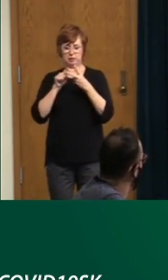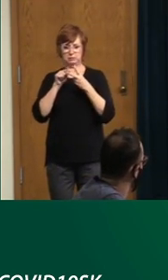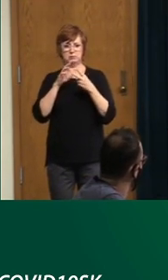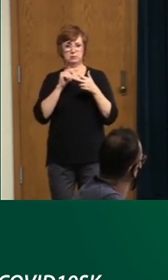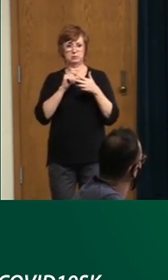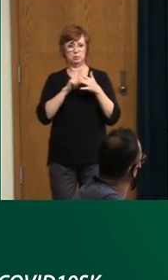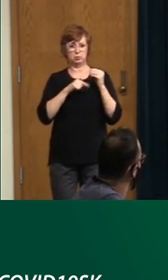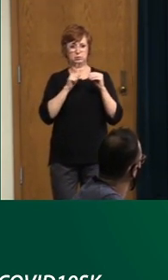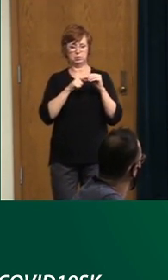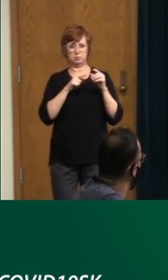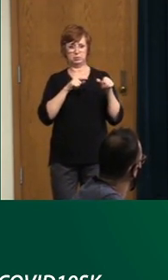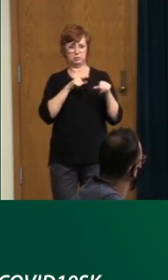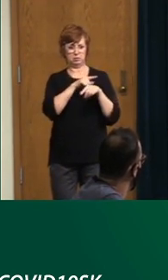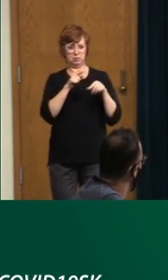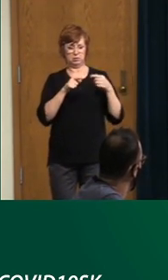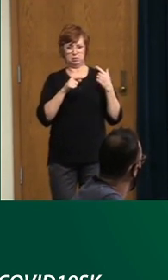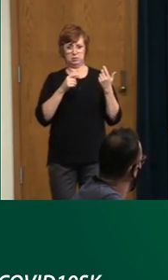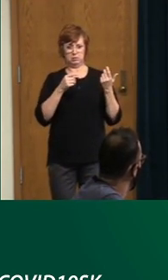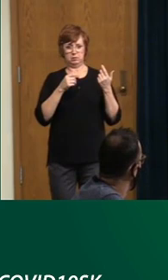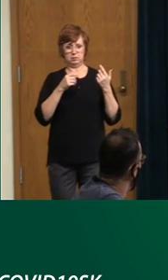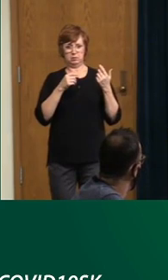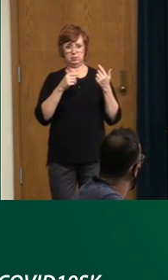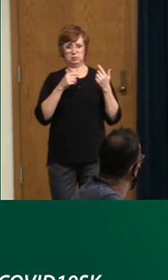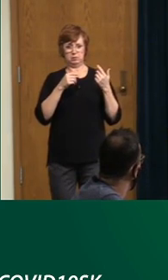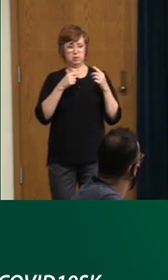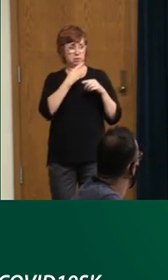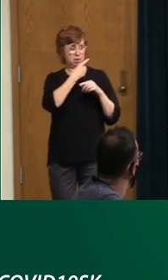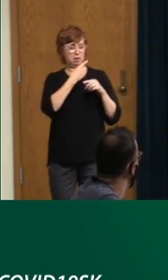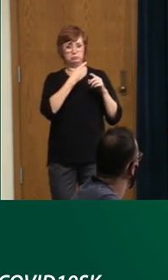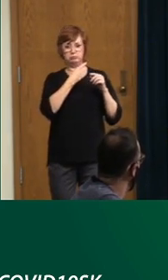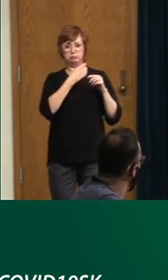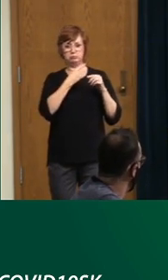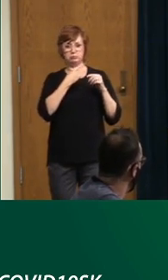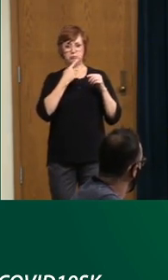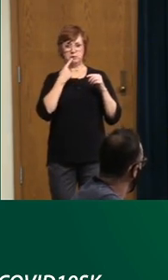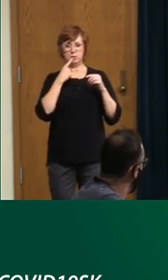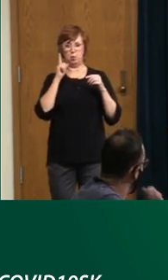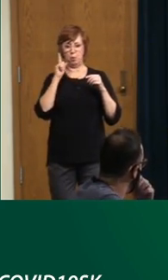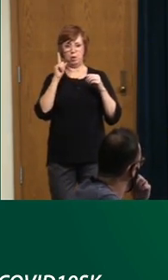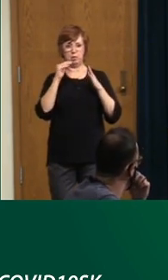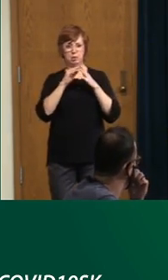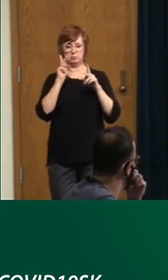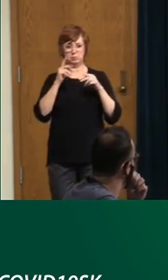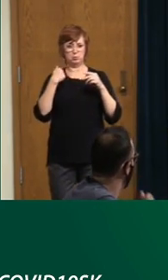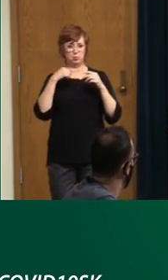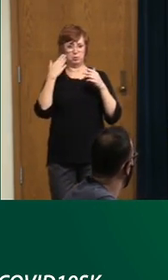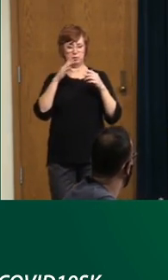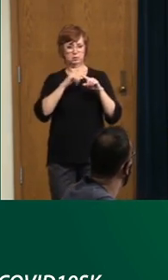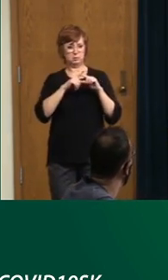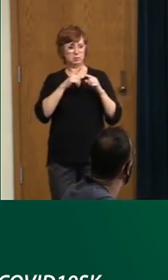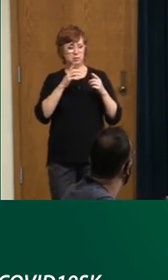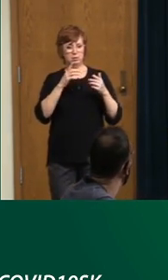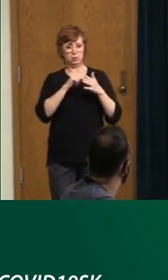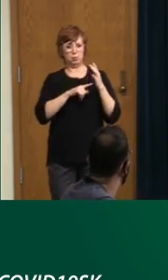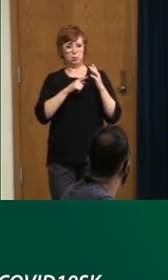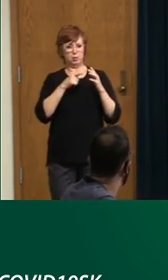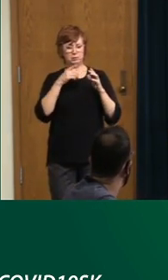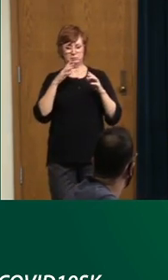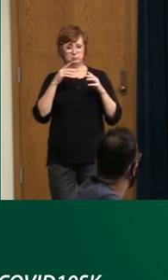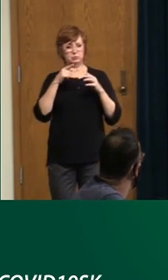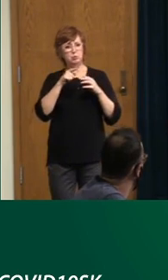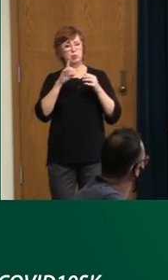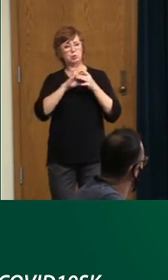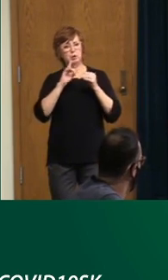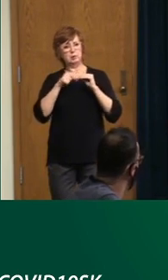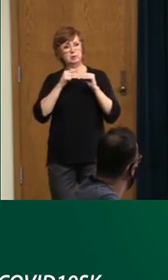have 1,000 pending exposures right now, according to this chart, where those could be happening in some of these places that don't have restrictions right now. So what's your message to